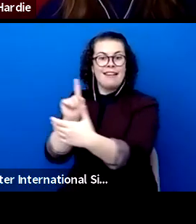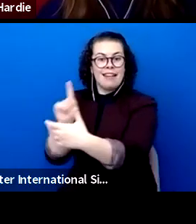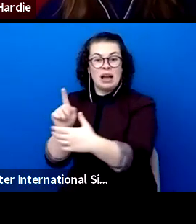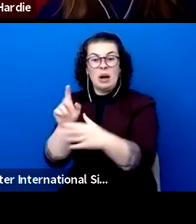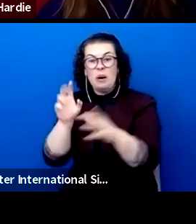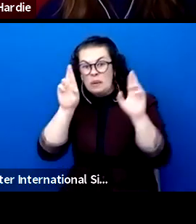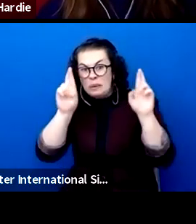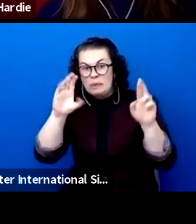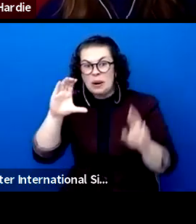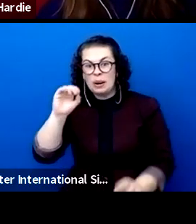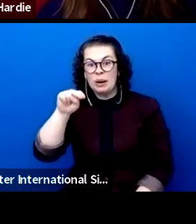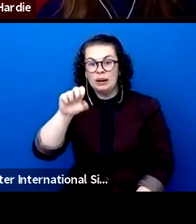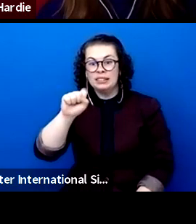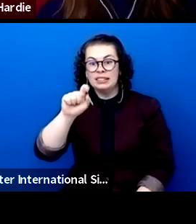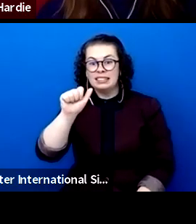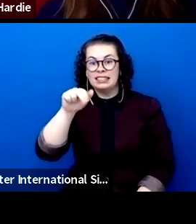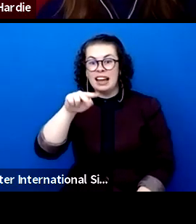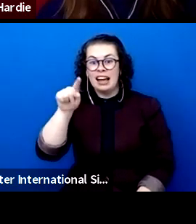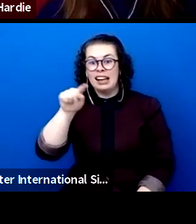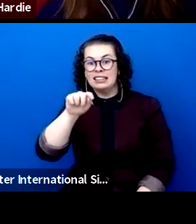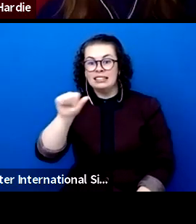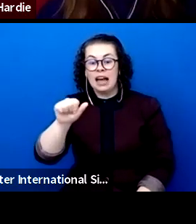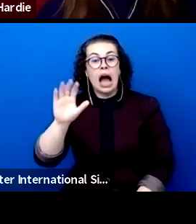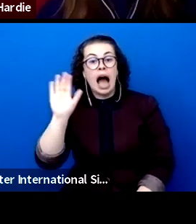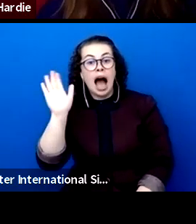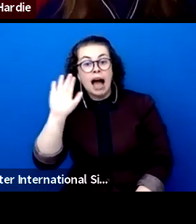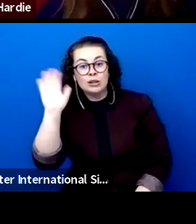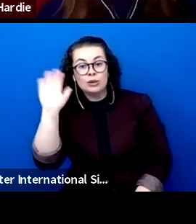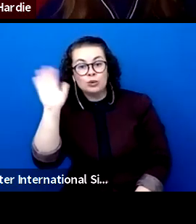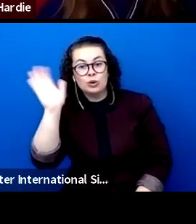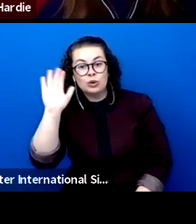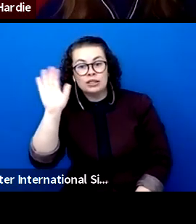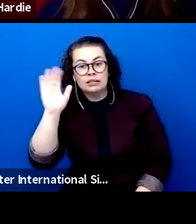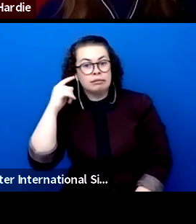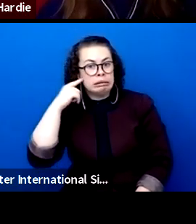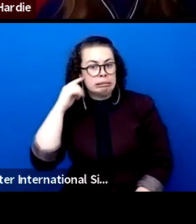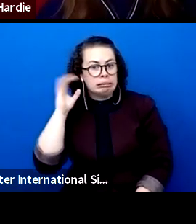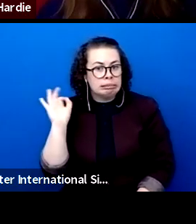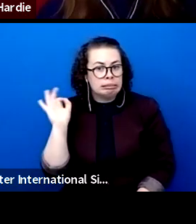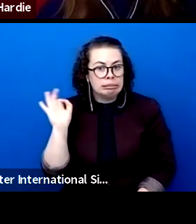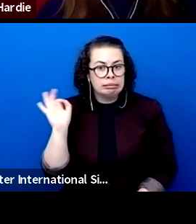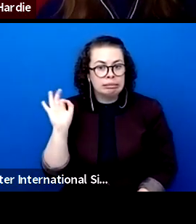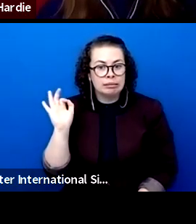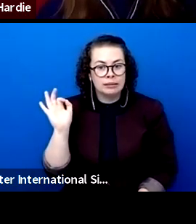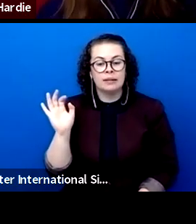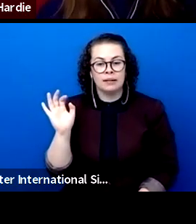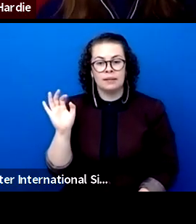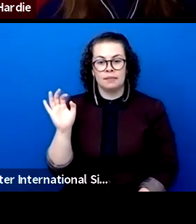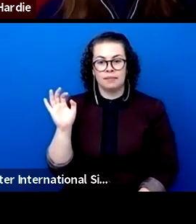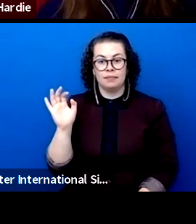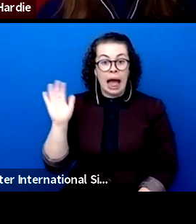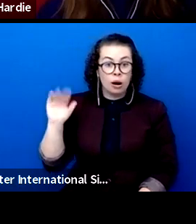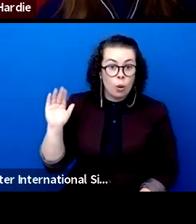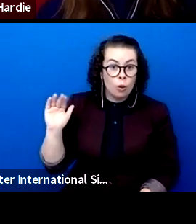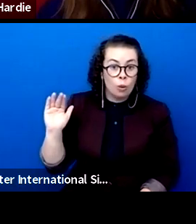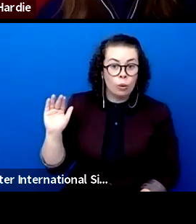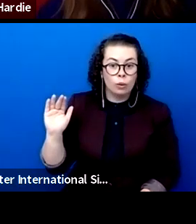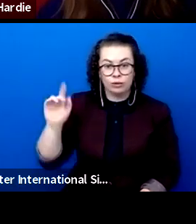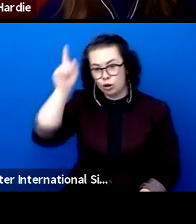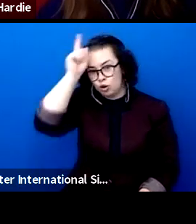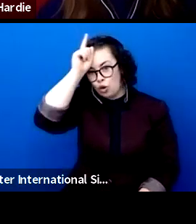in smaller rooms to have. So choose. I don't hear nothing. Hello.